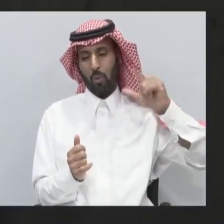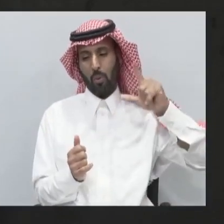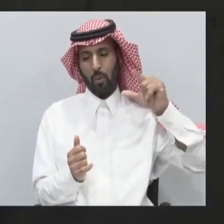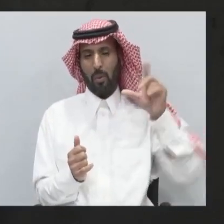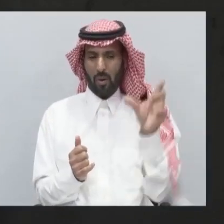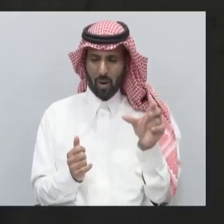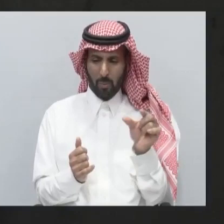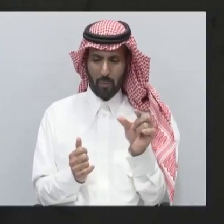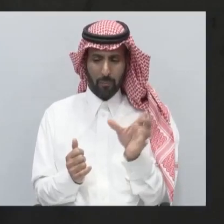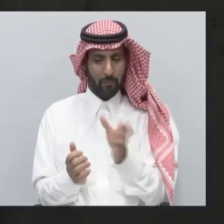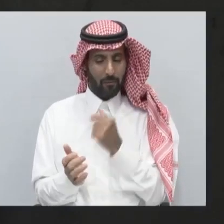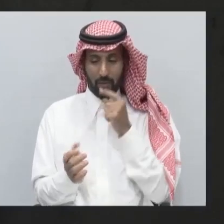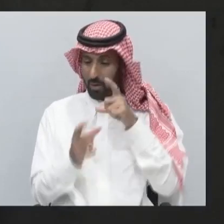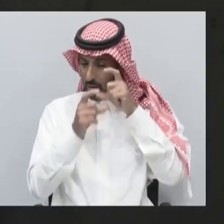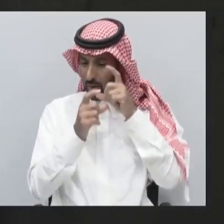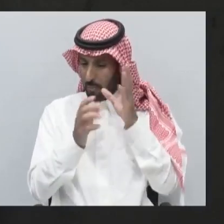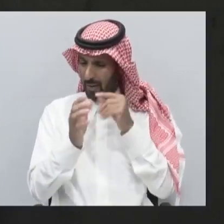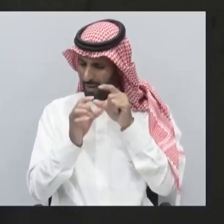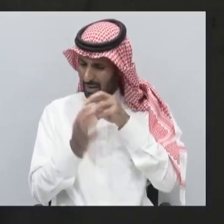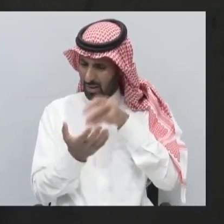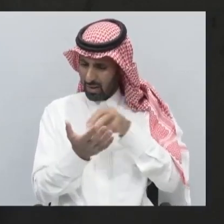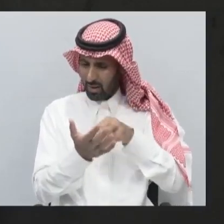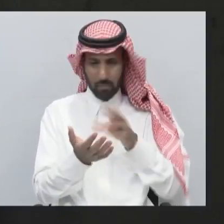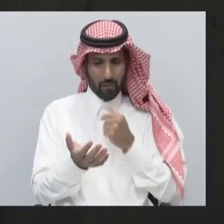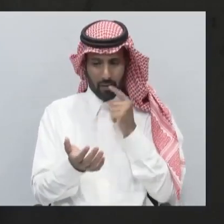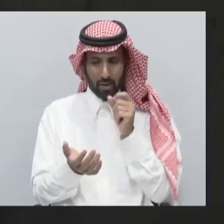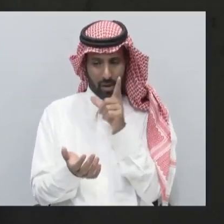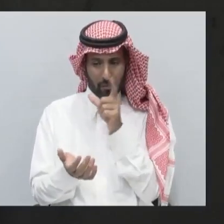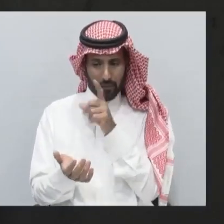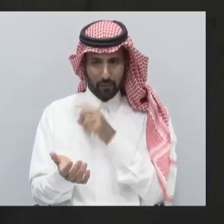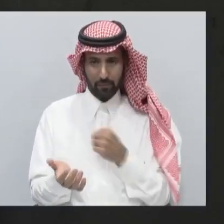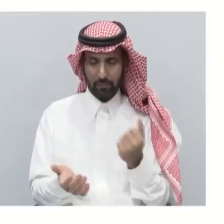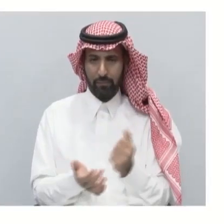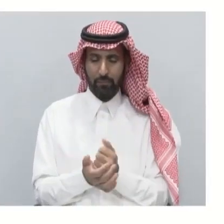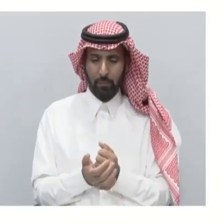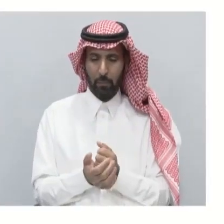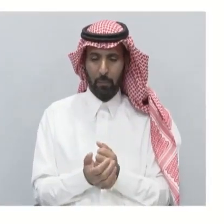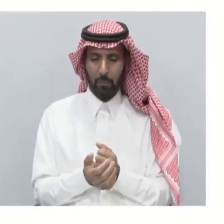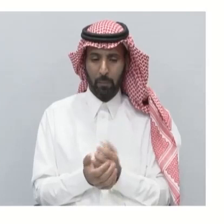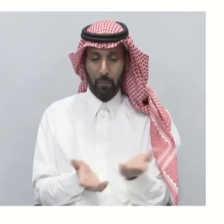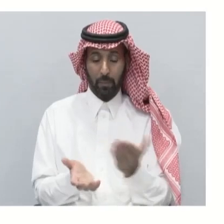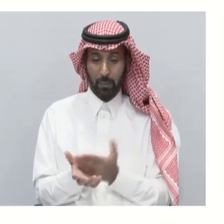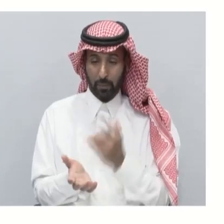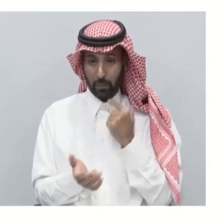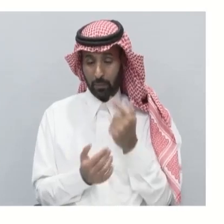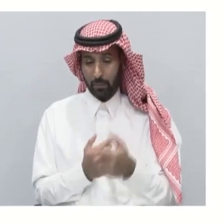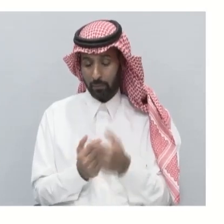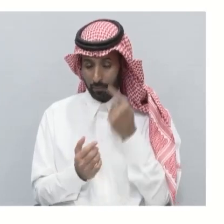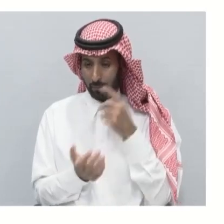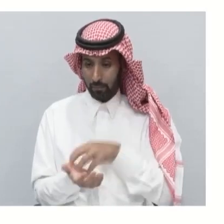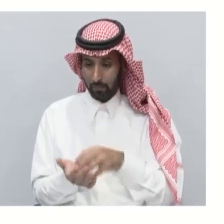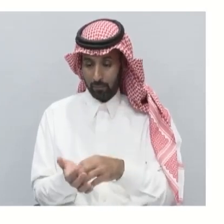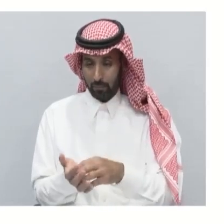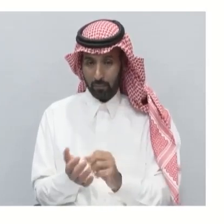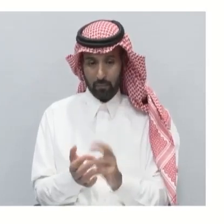No emojis, emoticons, or these things. Okay? Now we're going to visit this